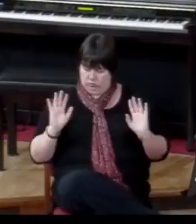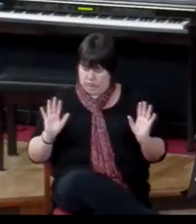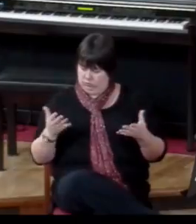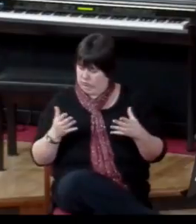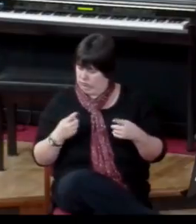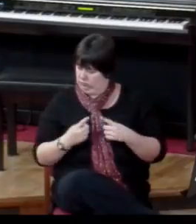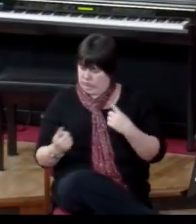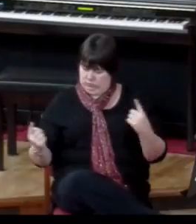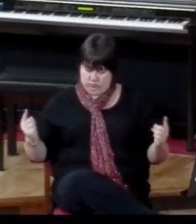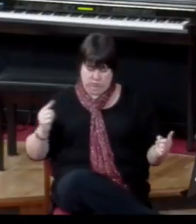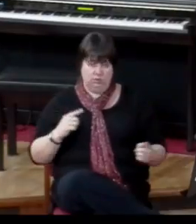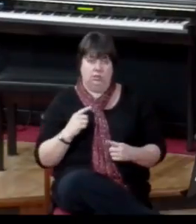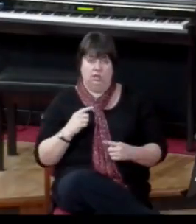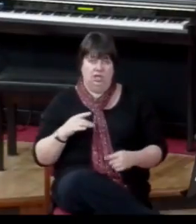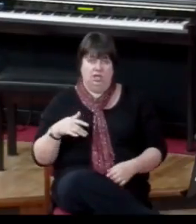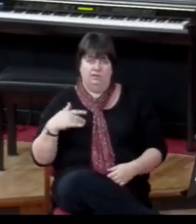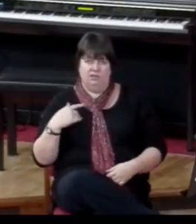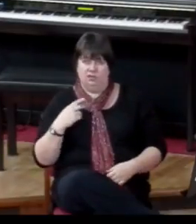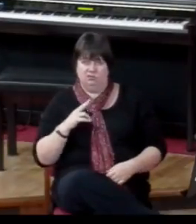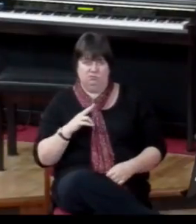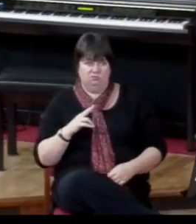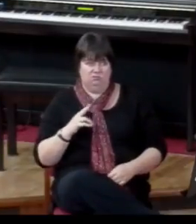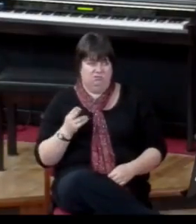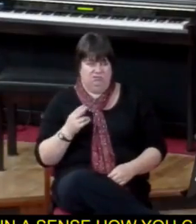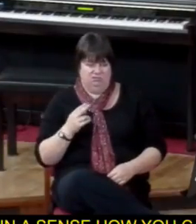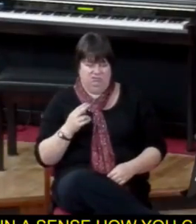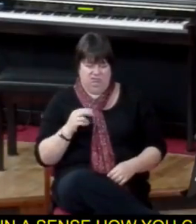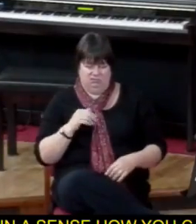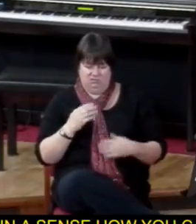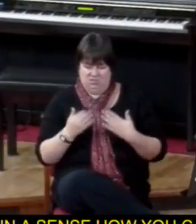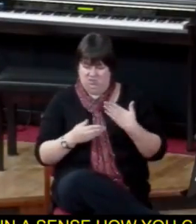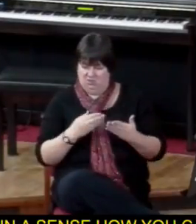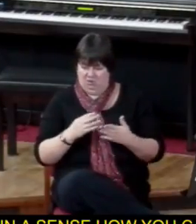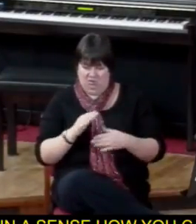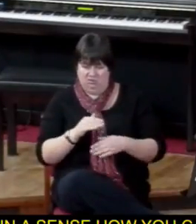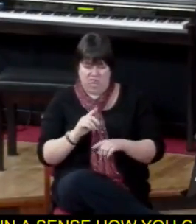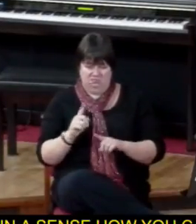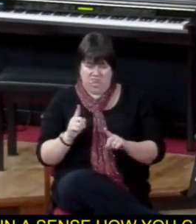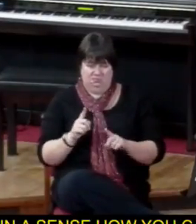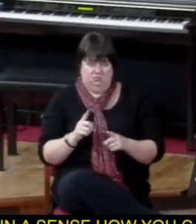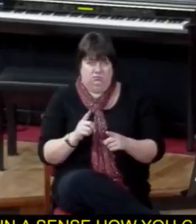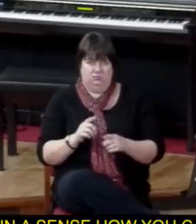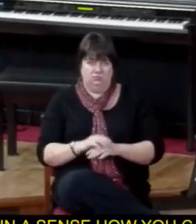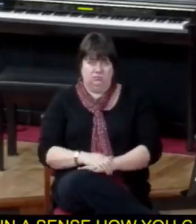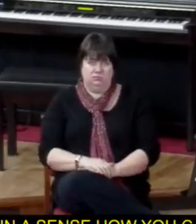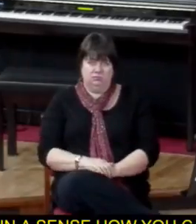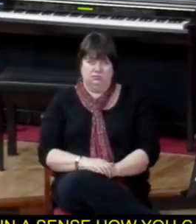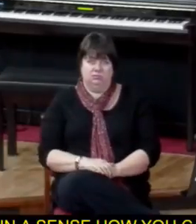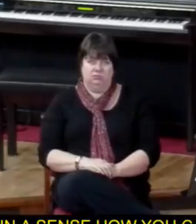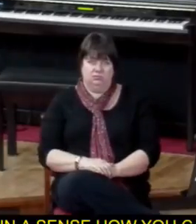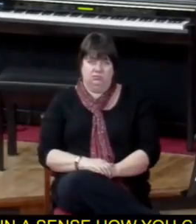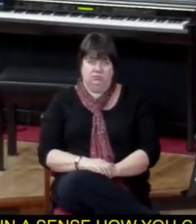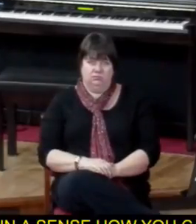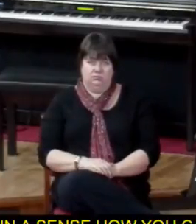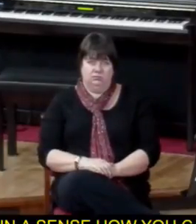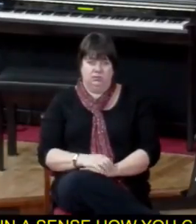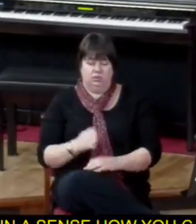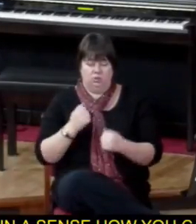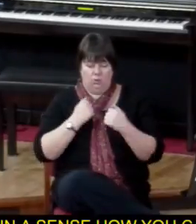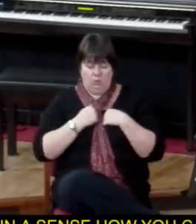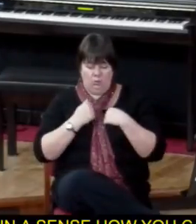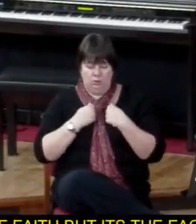not think much of that story. It might be something that's very ordinary for you, but it's your story.